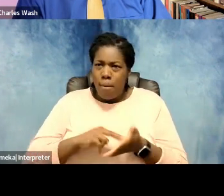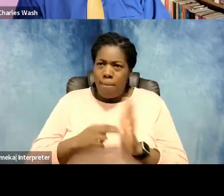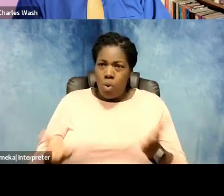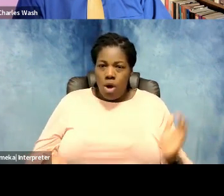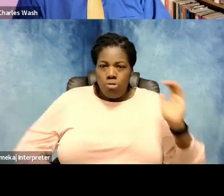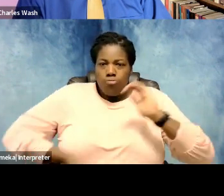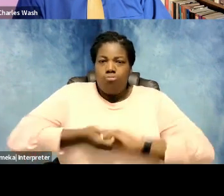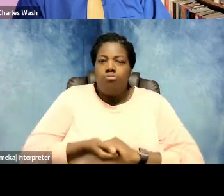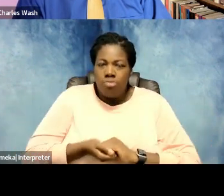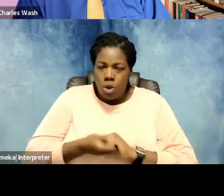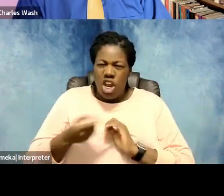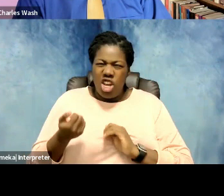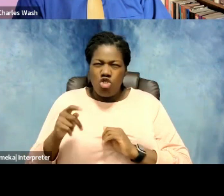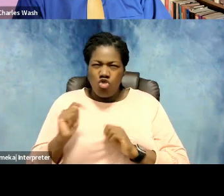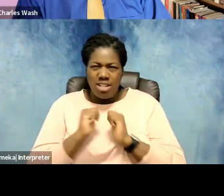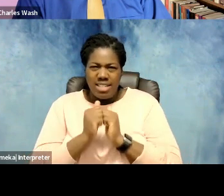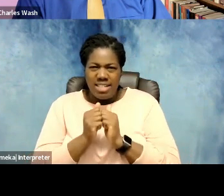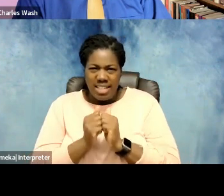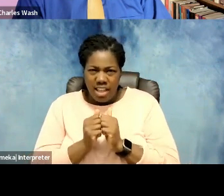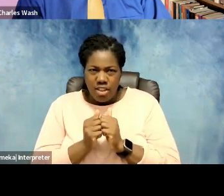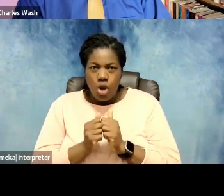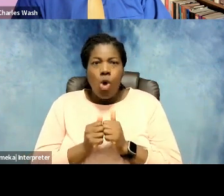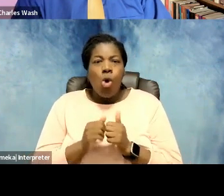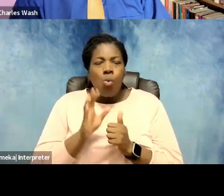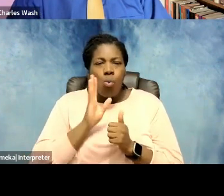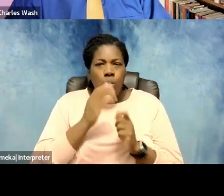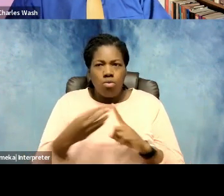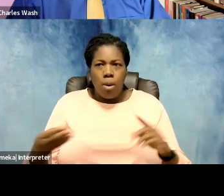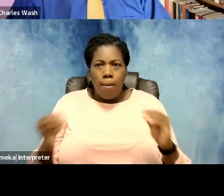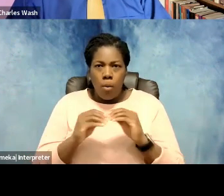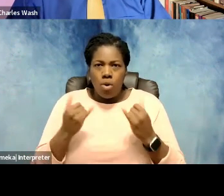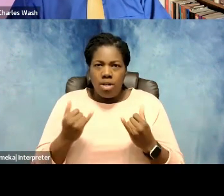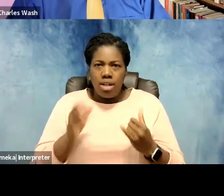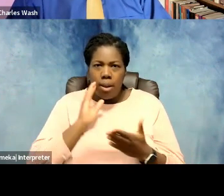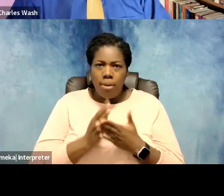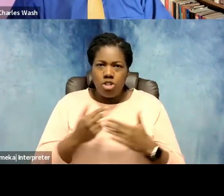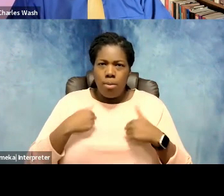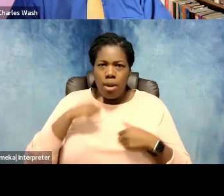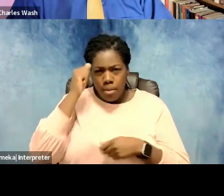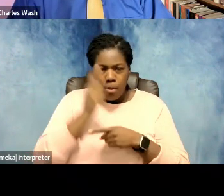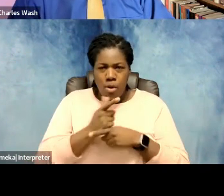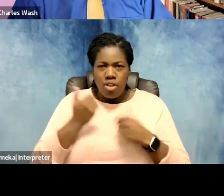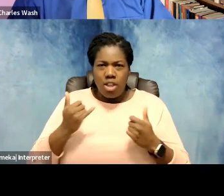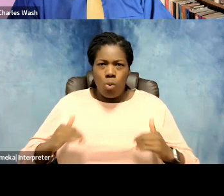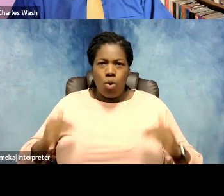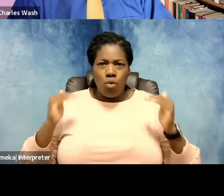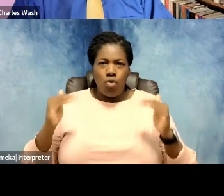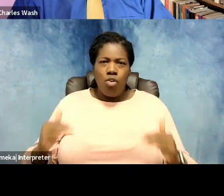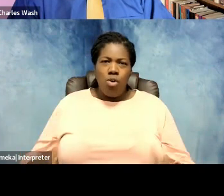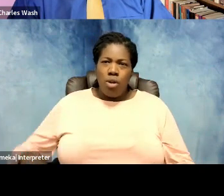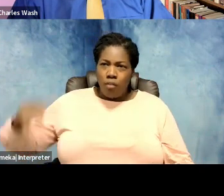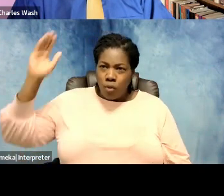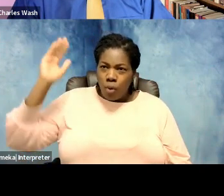with this idea of grit, right? This heart and grit. And we'll talk about that today. So here's a picture of my brother now that we've grown up, sort of fast forward